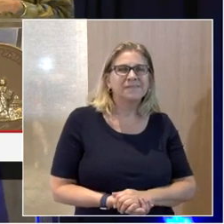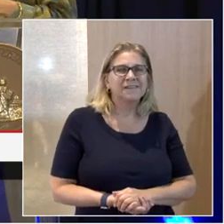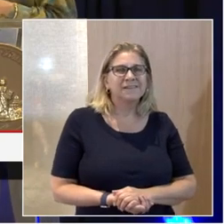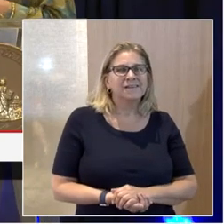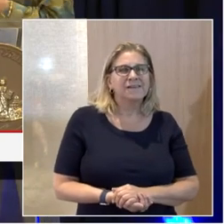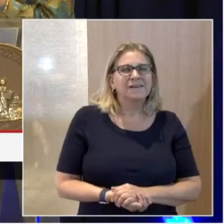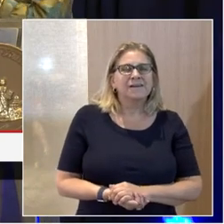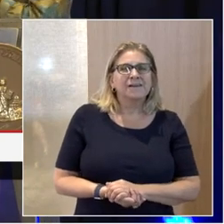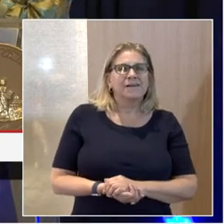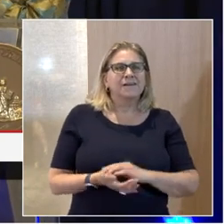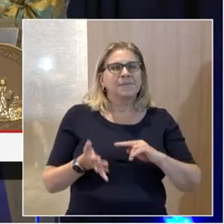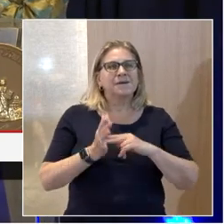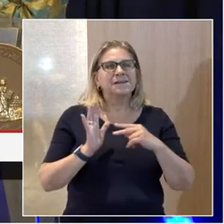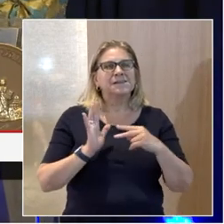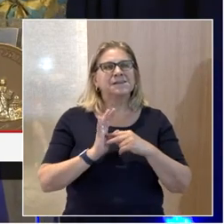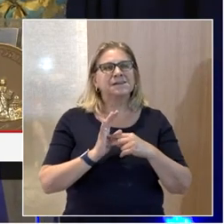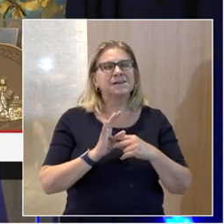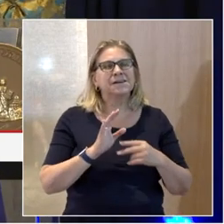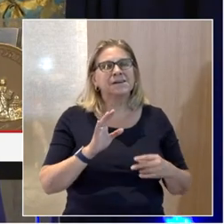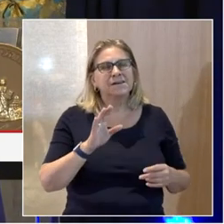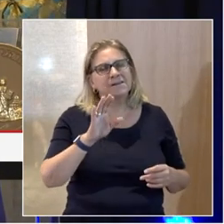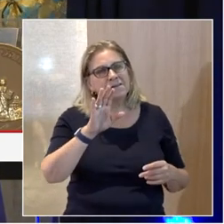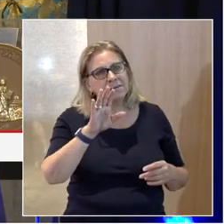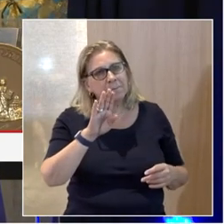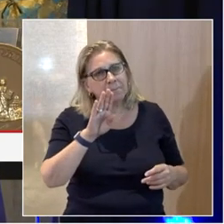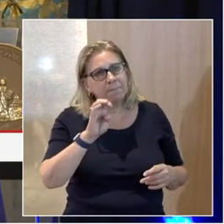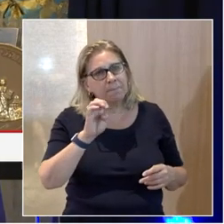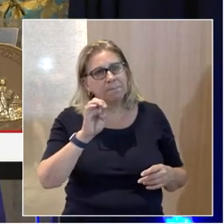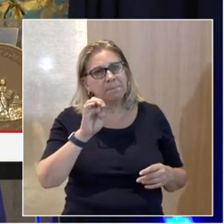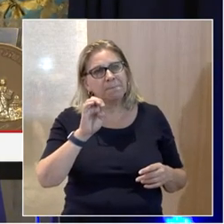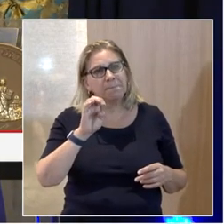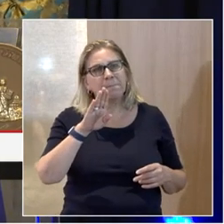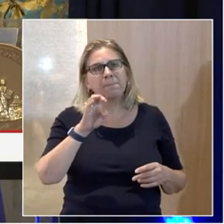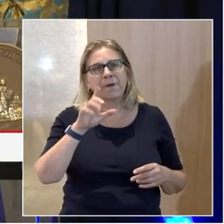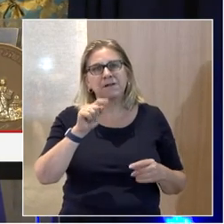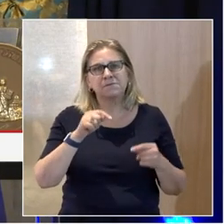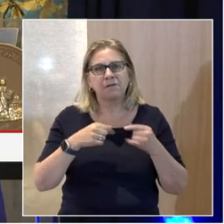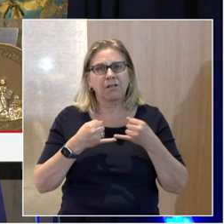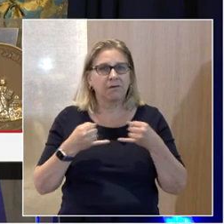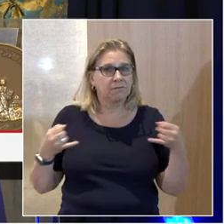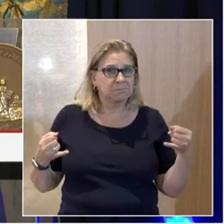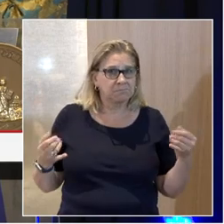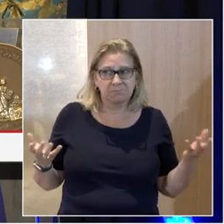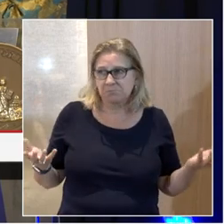line, okay, got it. Pocket parks,